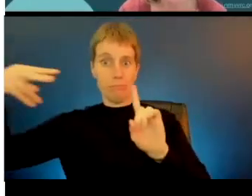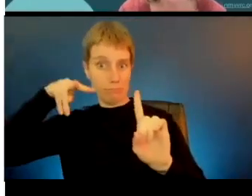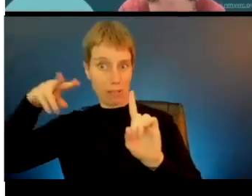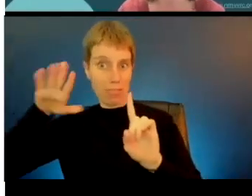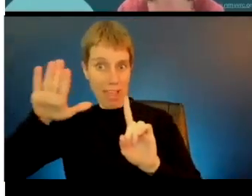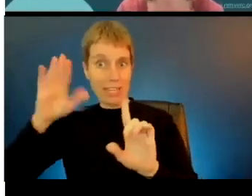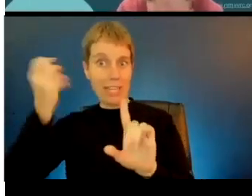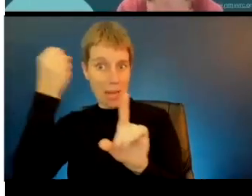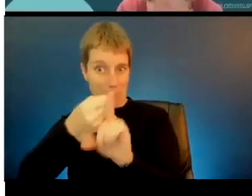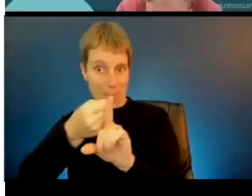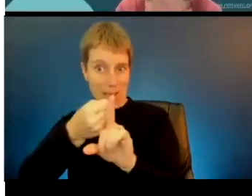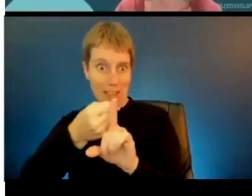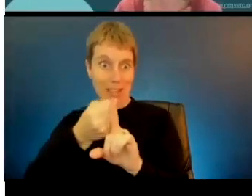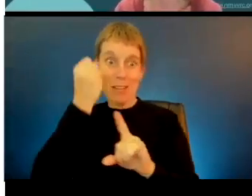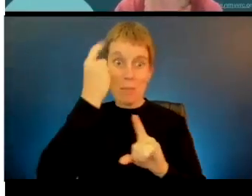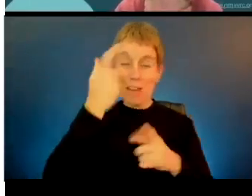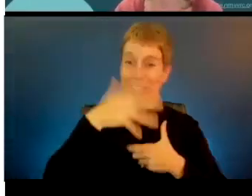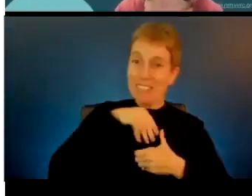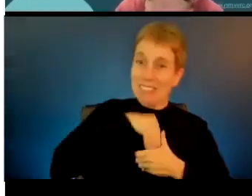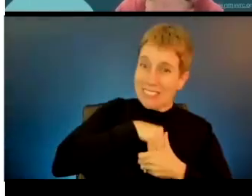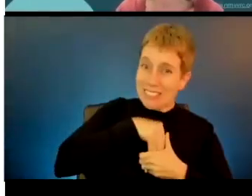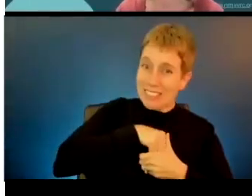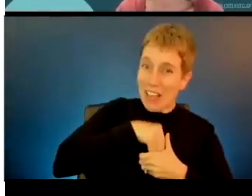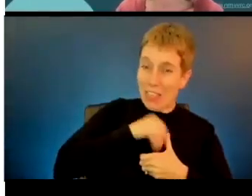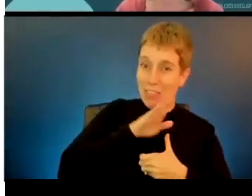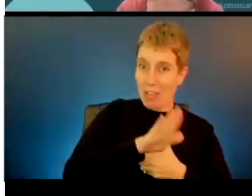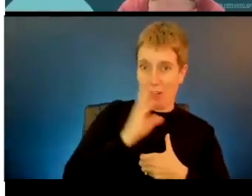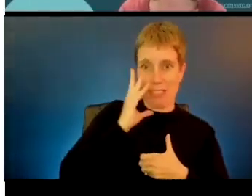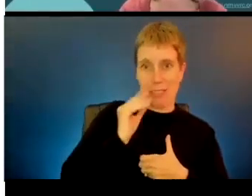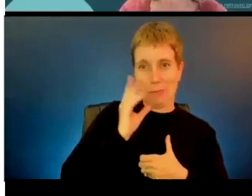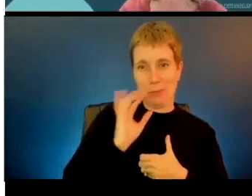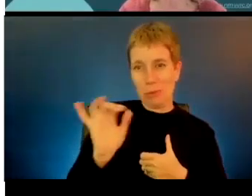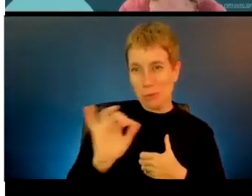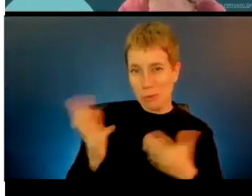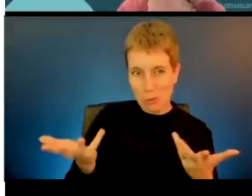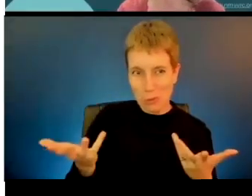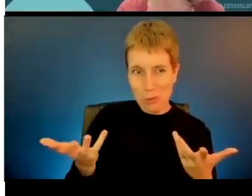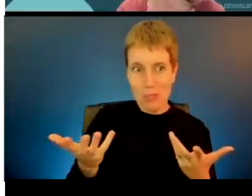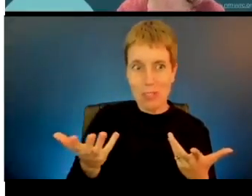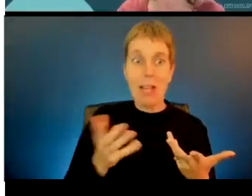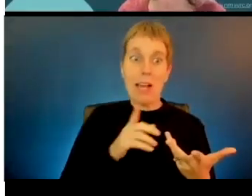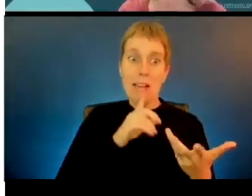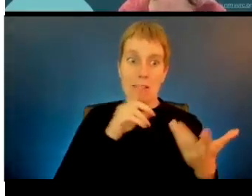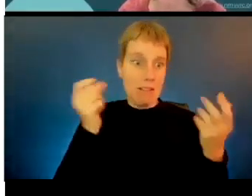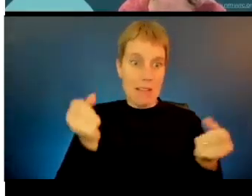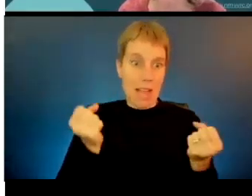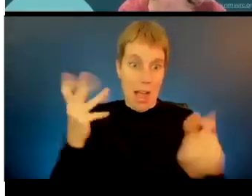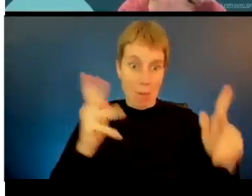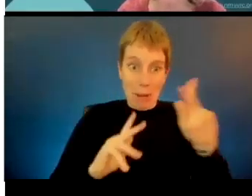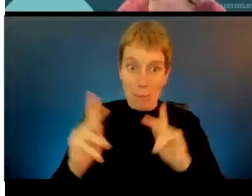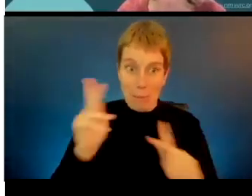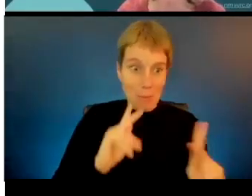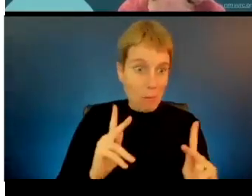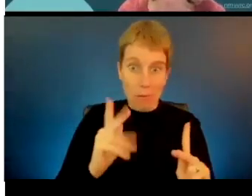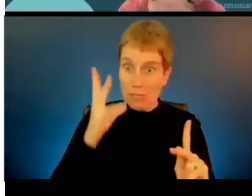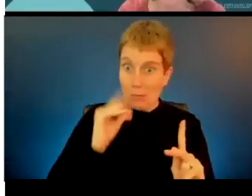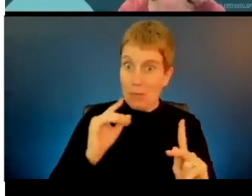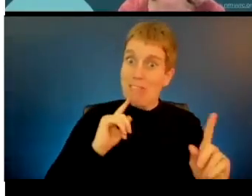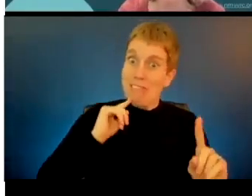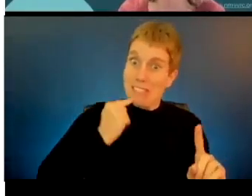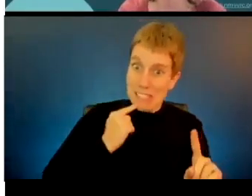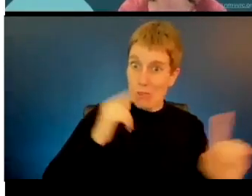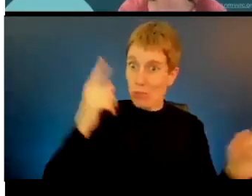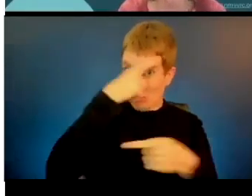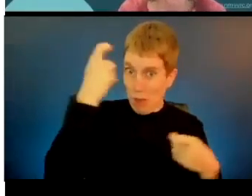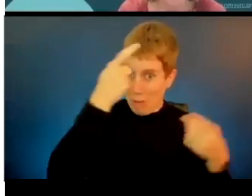to impact someone's response. The individual's own proximity to the event and whether or not they experience an injury